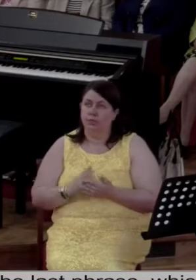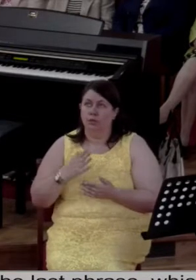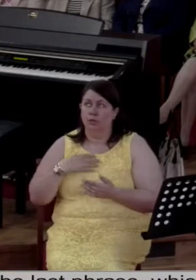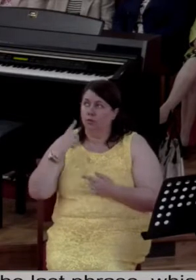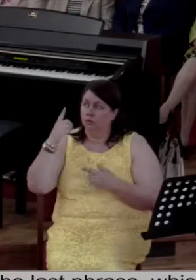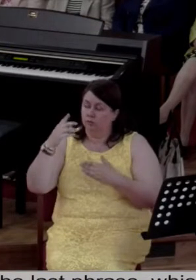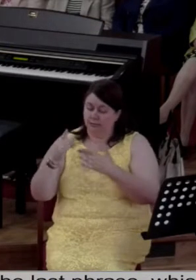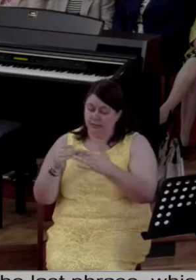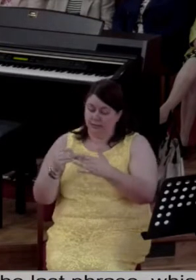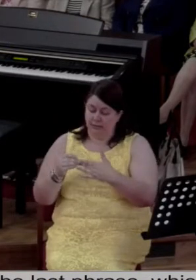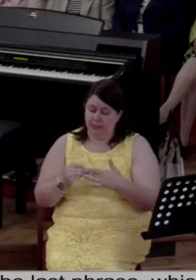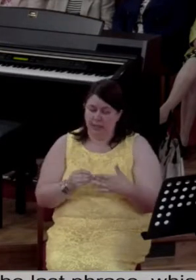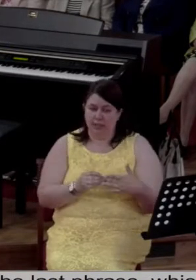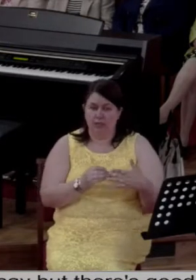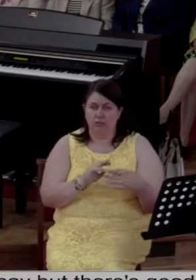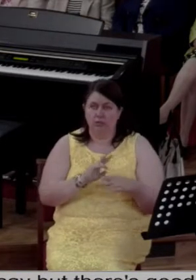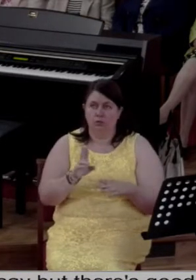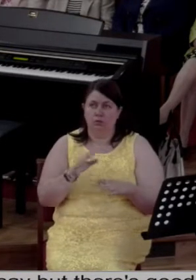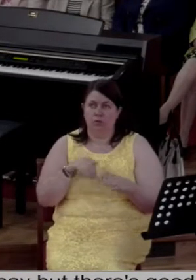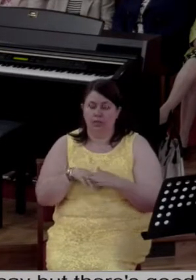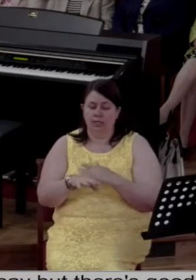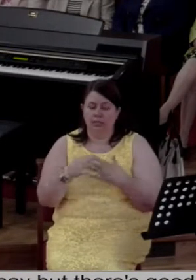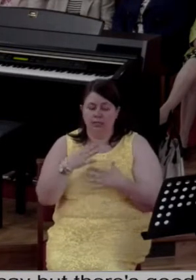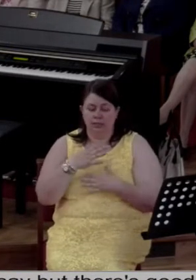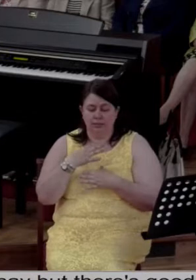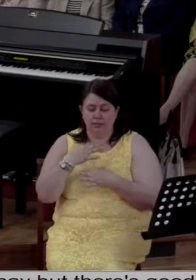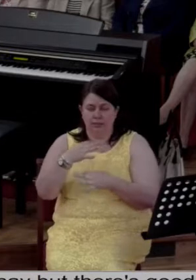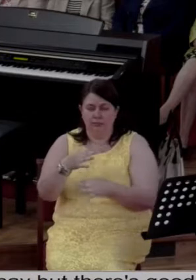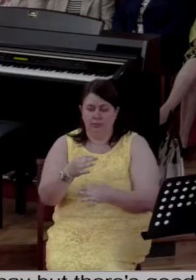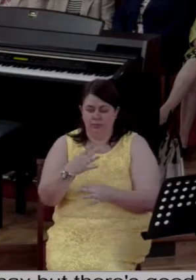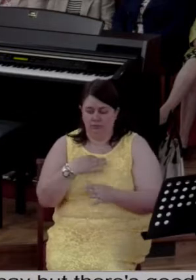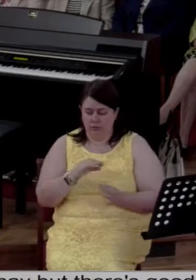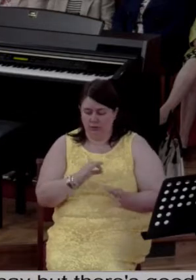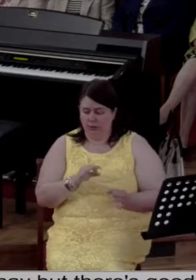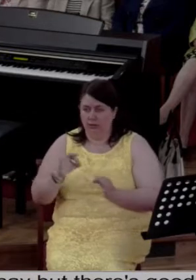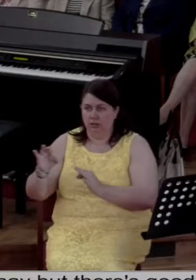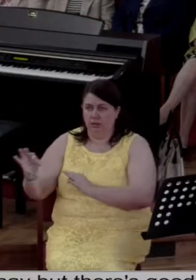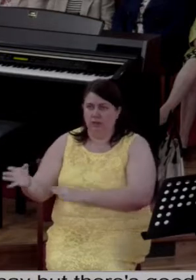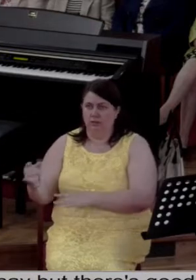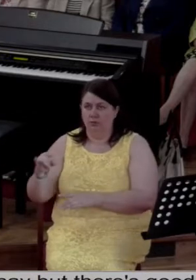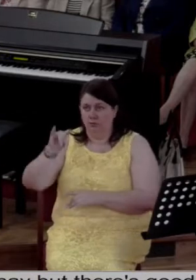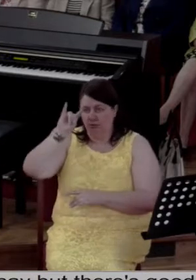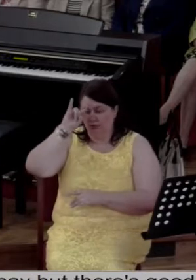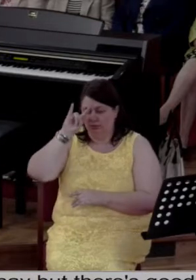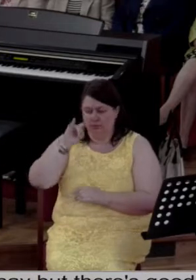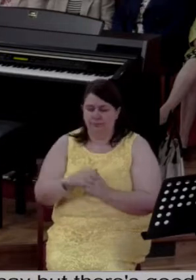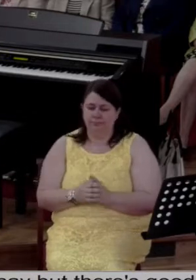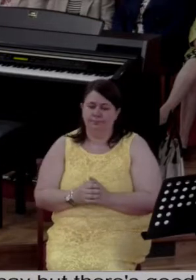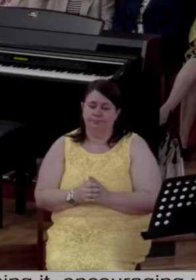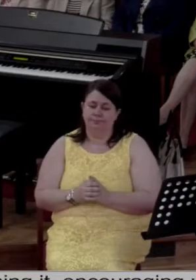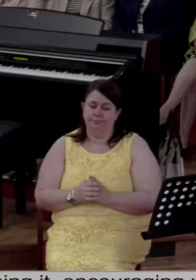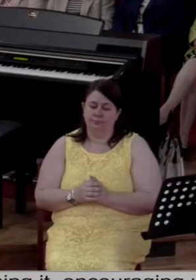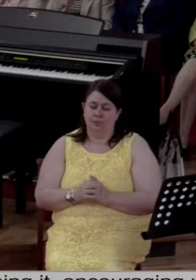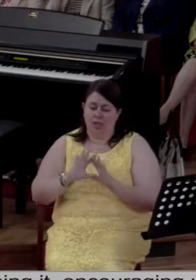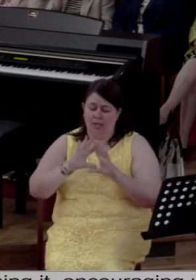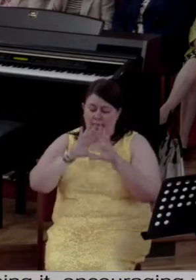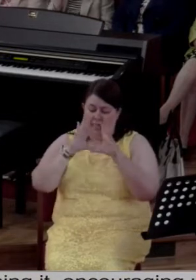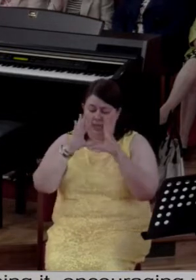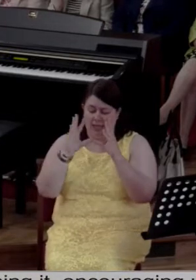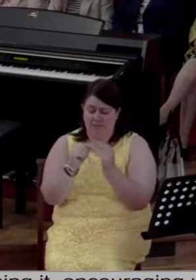guided not into temptation, and to be delivered from the evil one. All of these things are there in